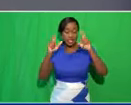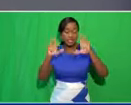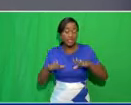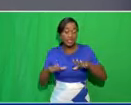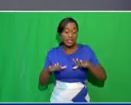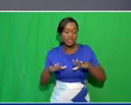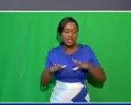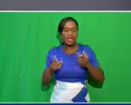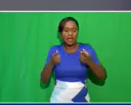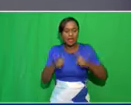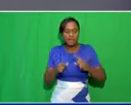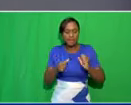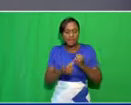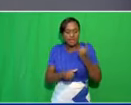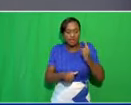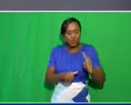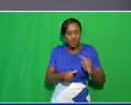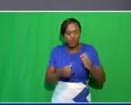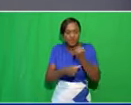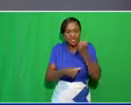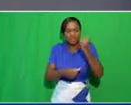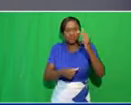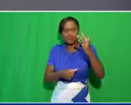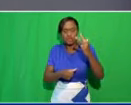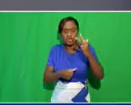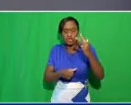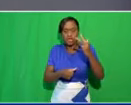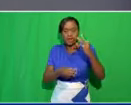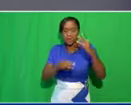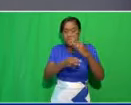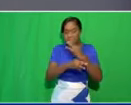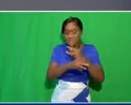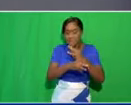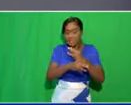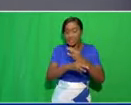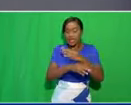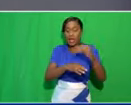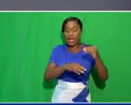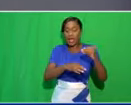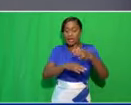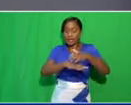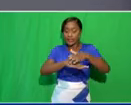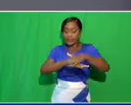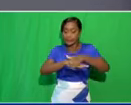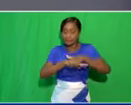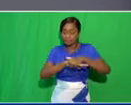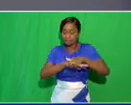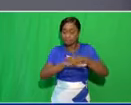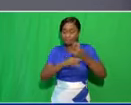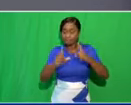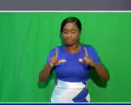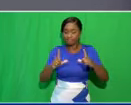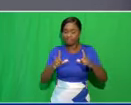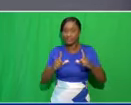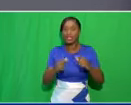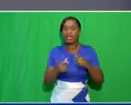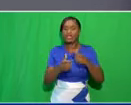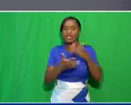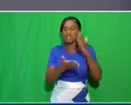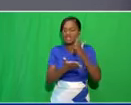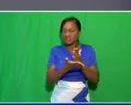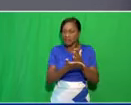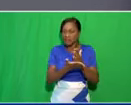at standard one and standard three in mathematics and English language arts. And it was stopped for a